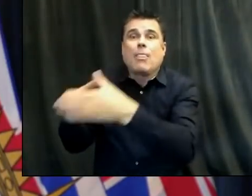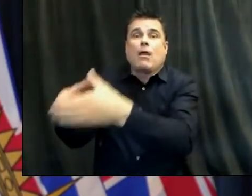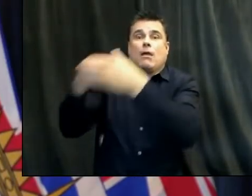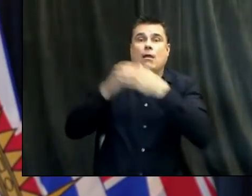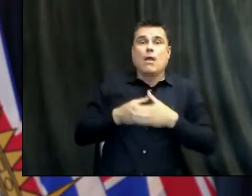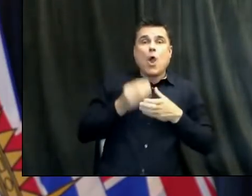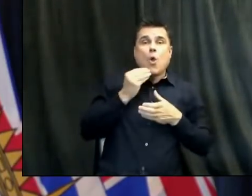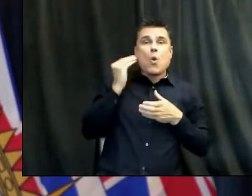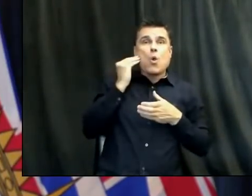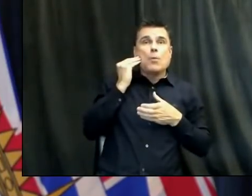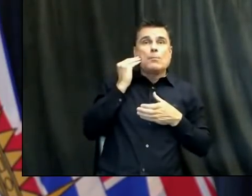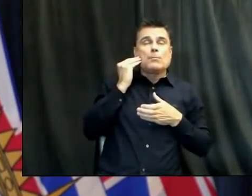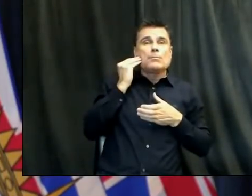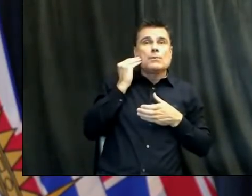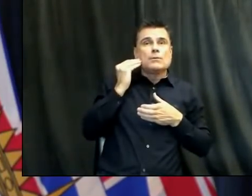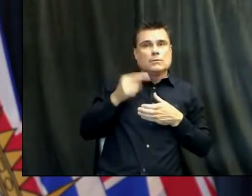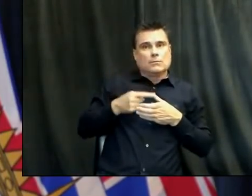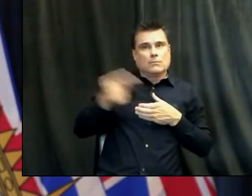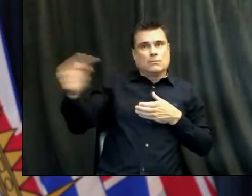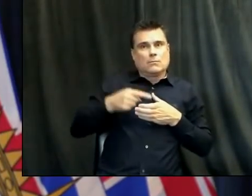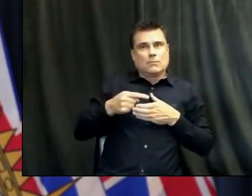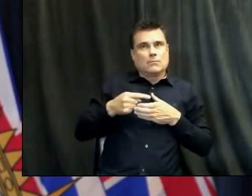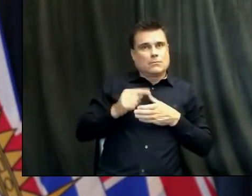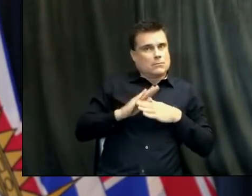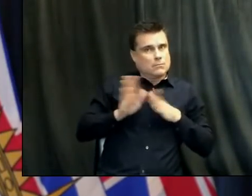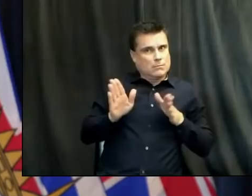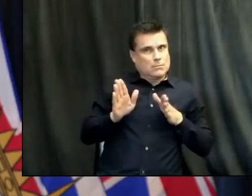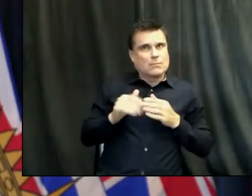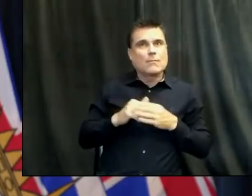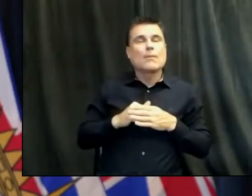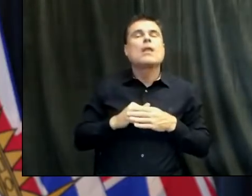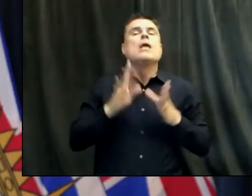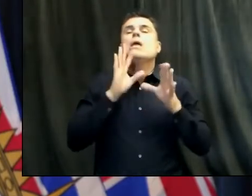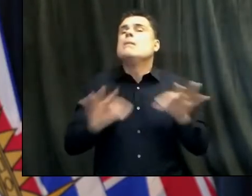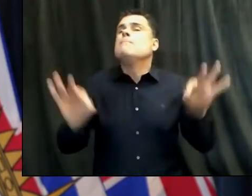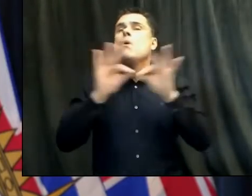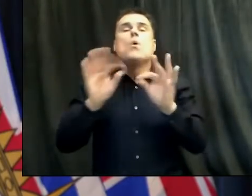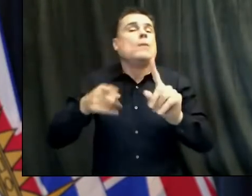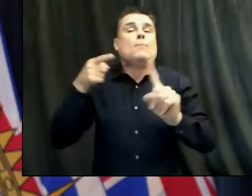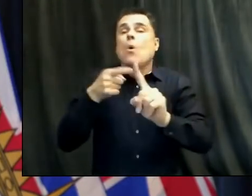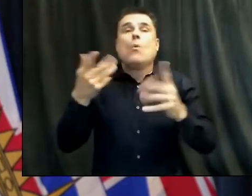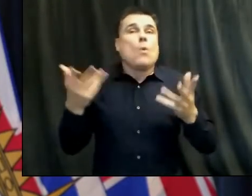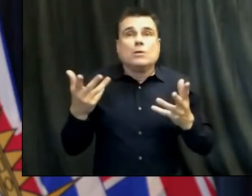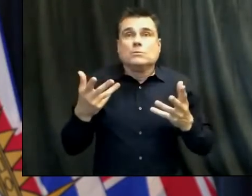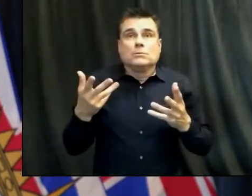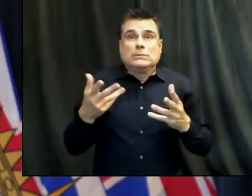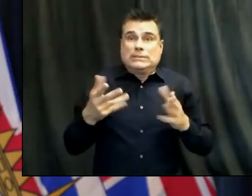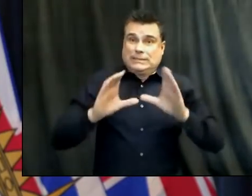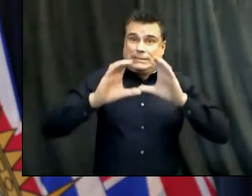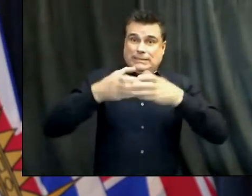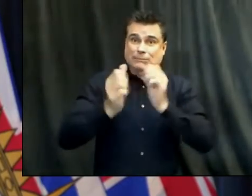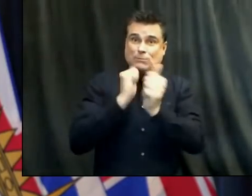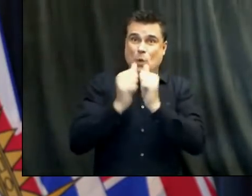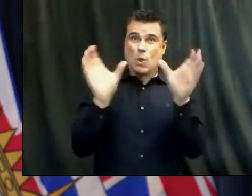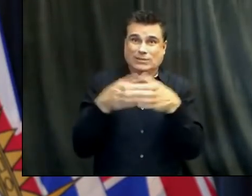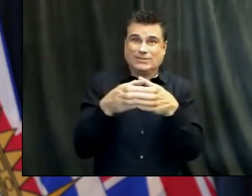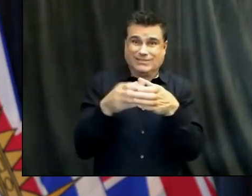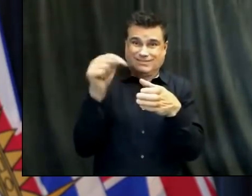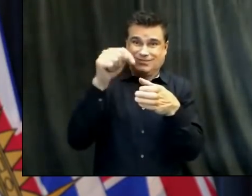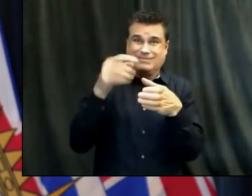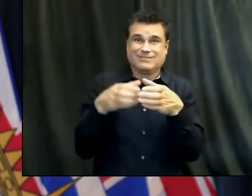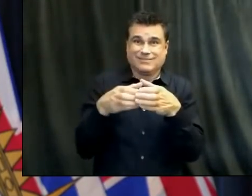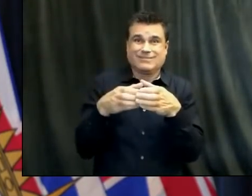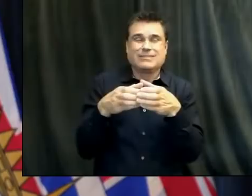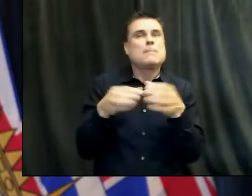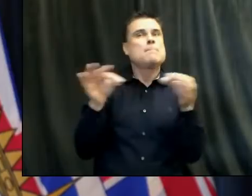you know, keeping those distances, making sure that if we are doing team sports, that we do it in a way that minimizes